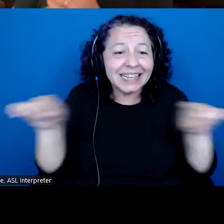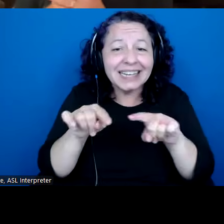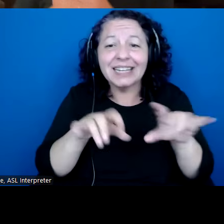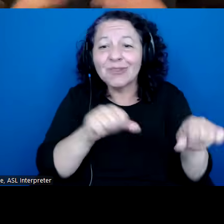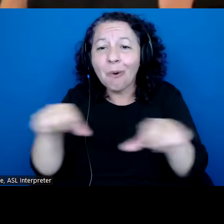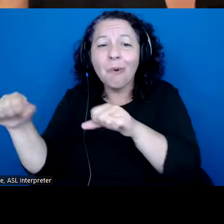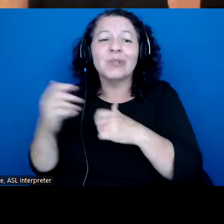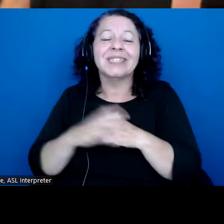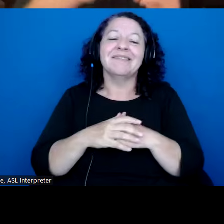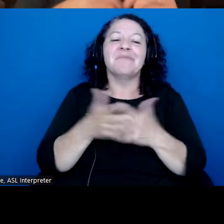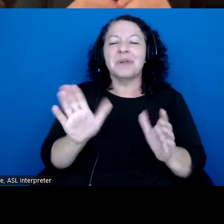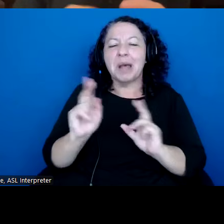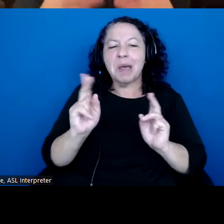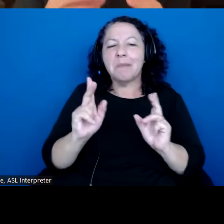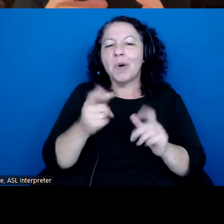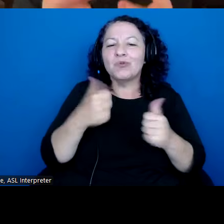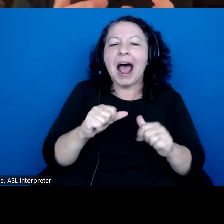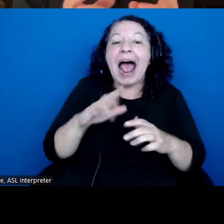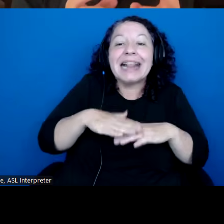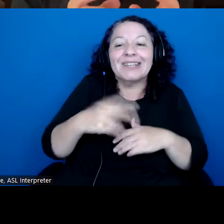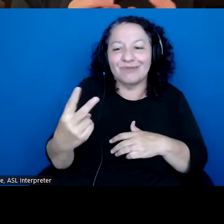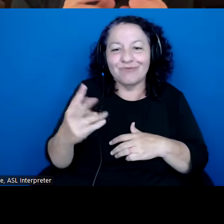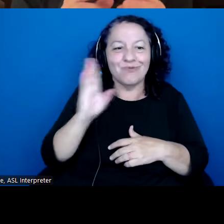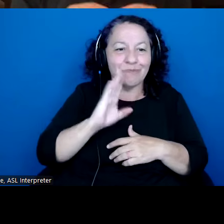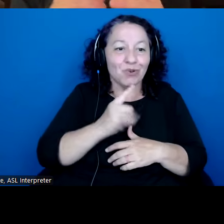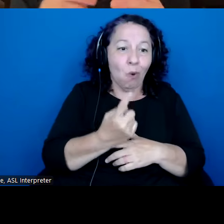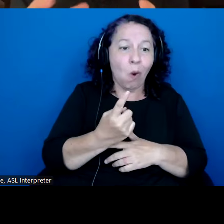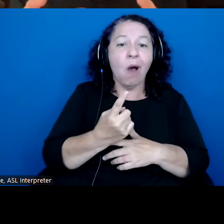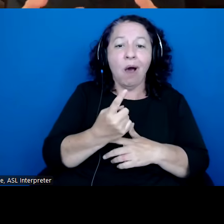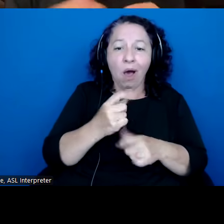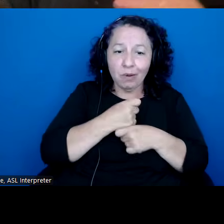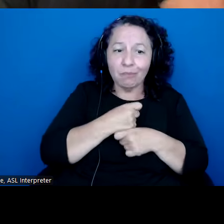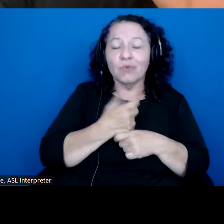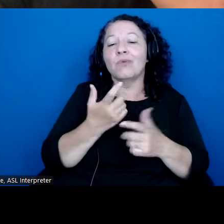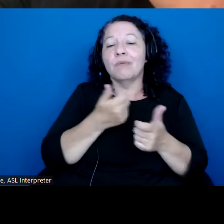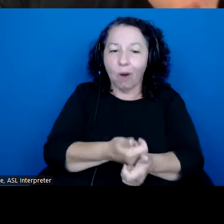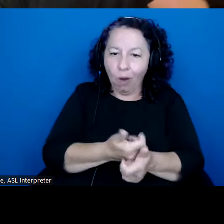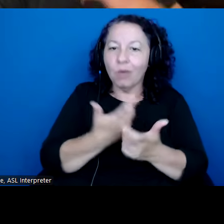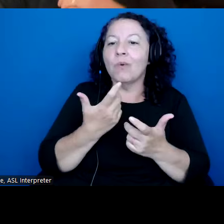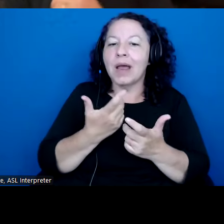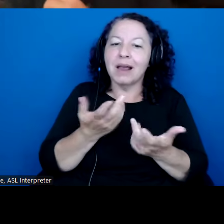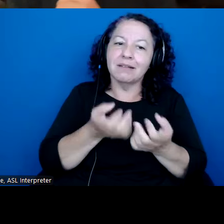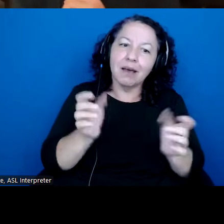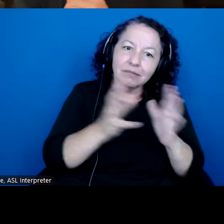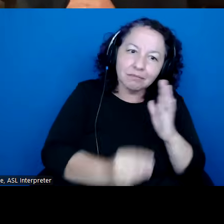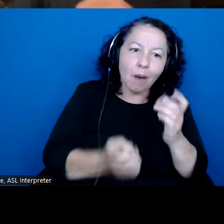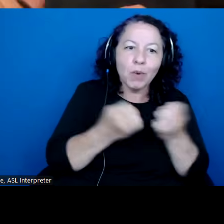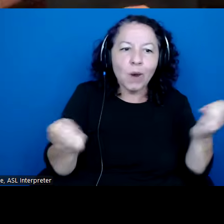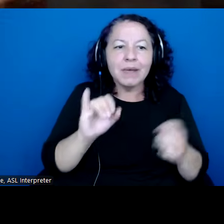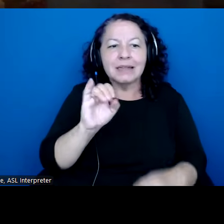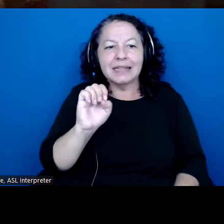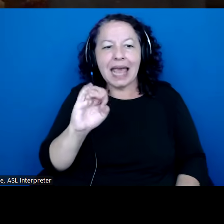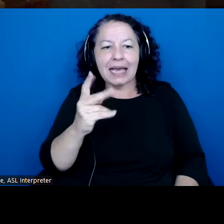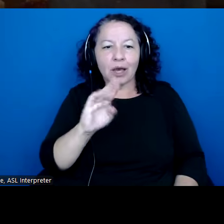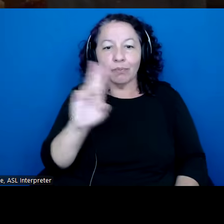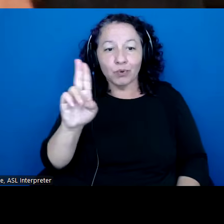our always at least two beers. One was the one brewed on the replica equipment. That's the Inky brew that you see here. And then we would let